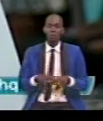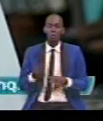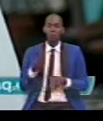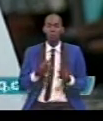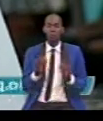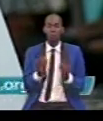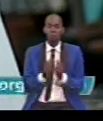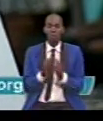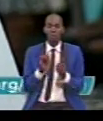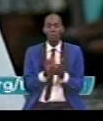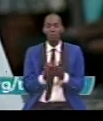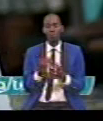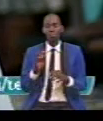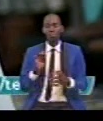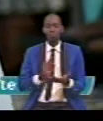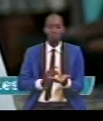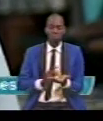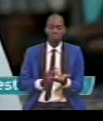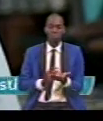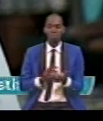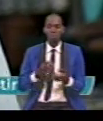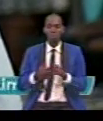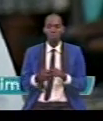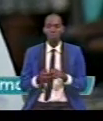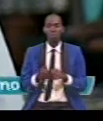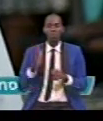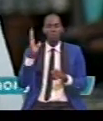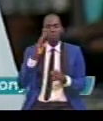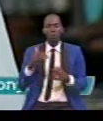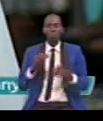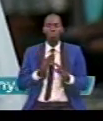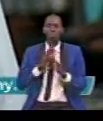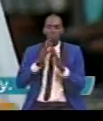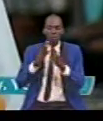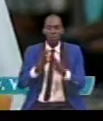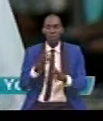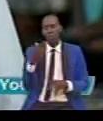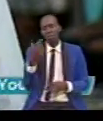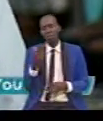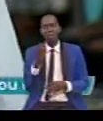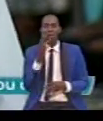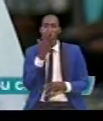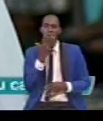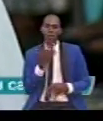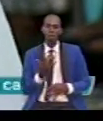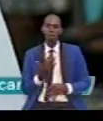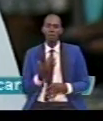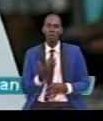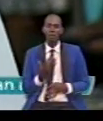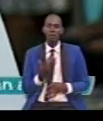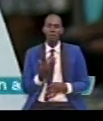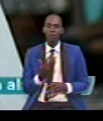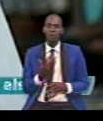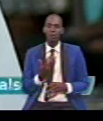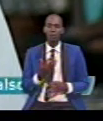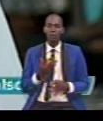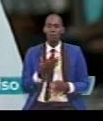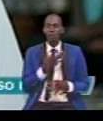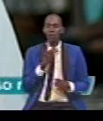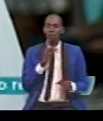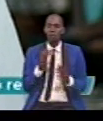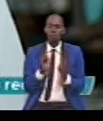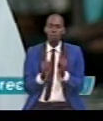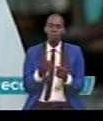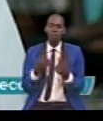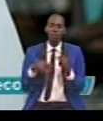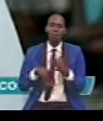bowel obstruction will vomit green things color. The green color is content of the gallbladder. In terms of